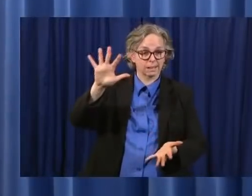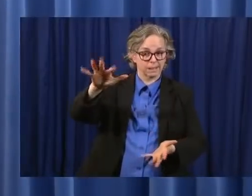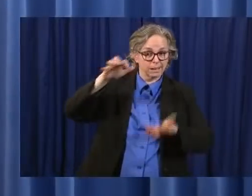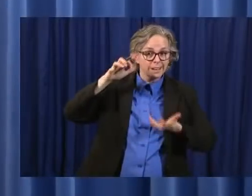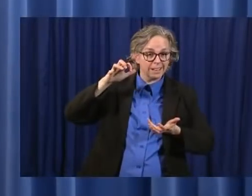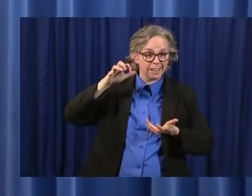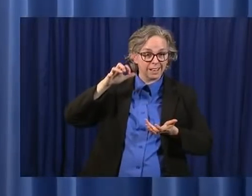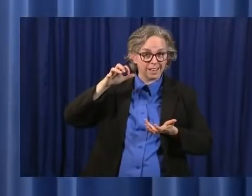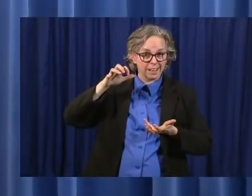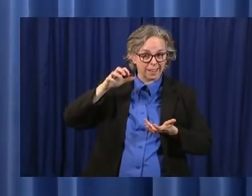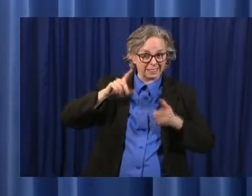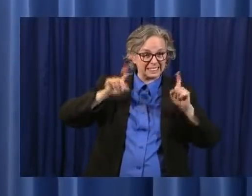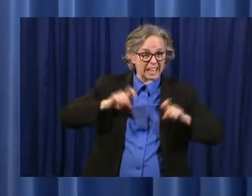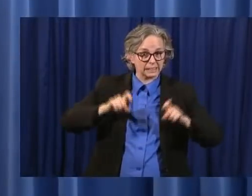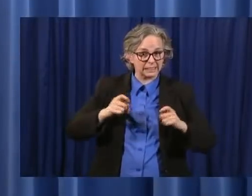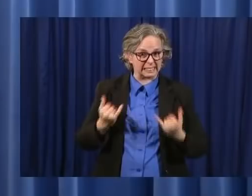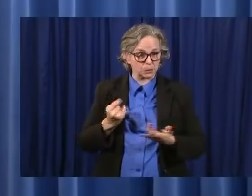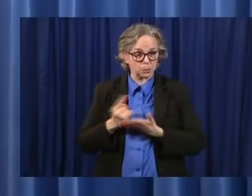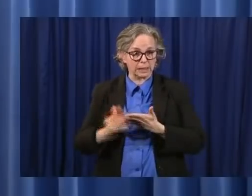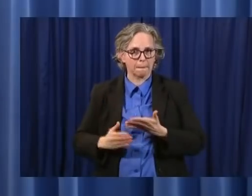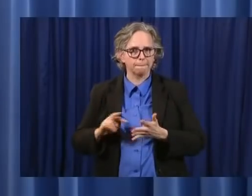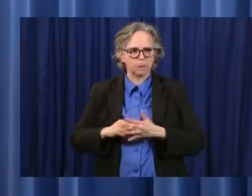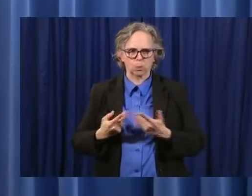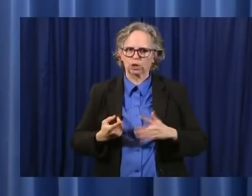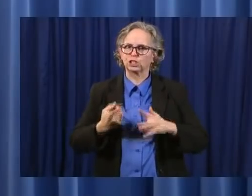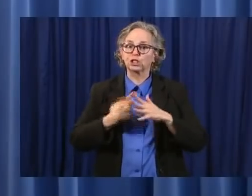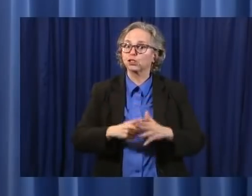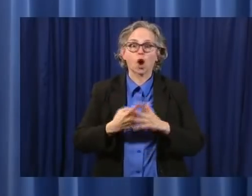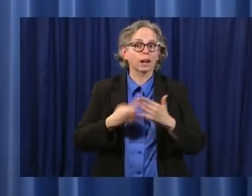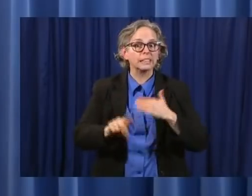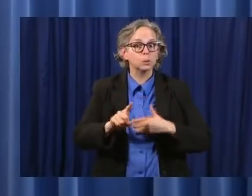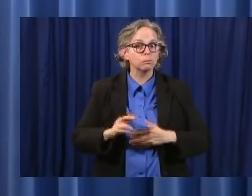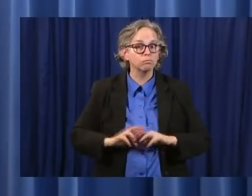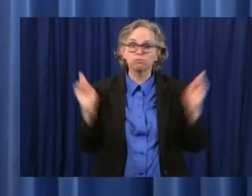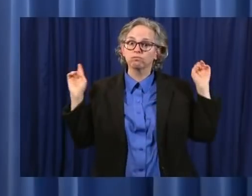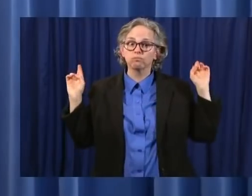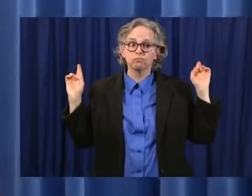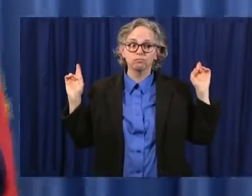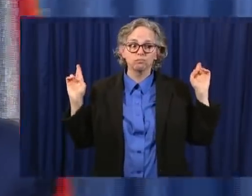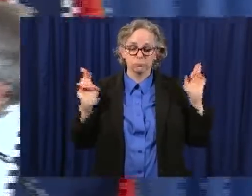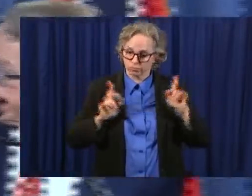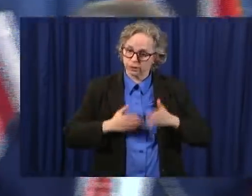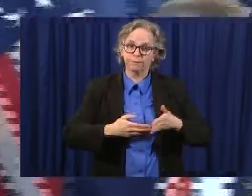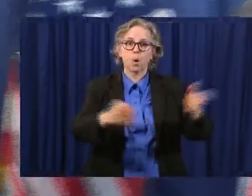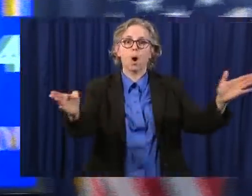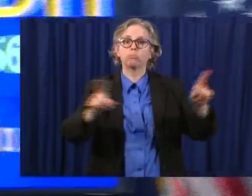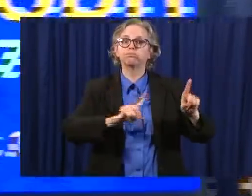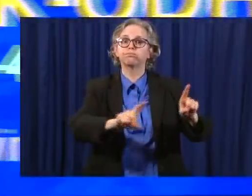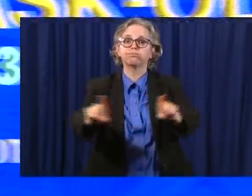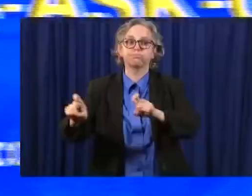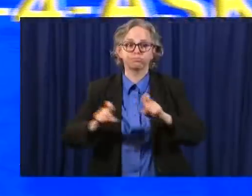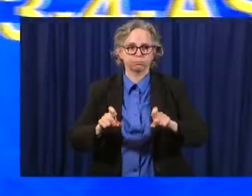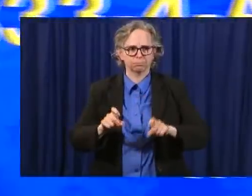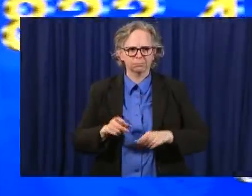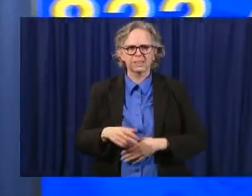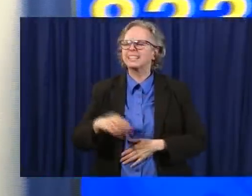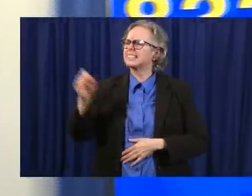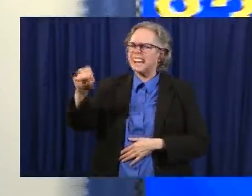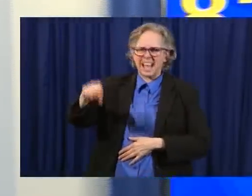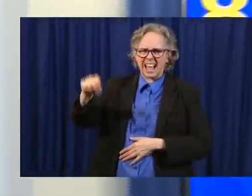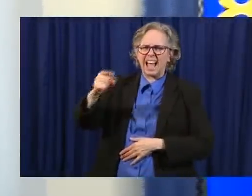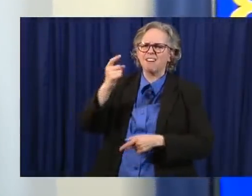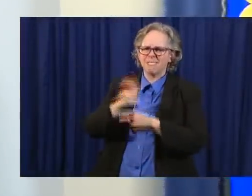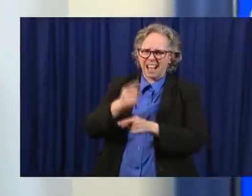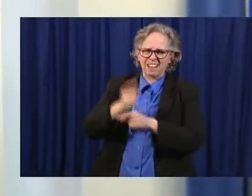able to start next week sometime. Yeah. More general testing in the population. Yeah, let me just say for a moment, if